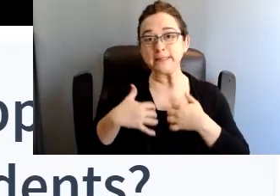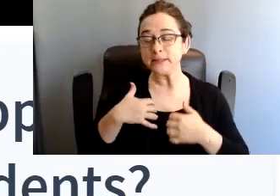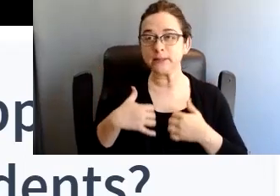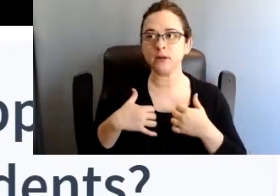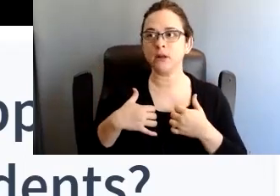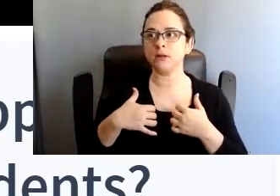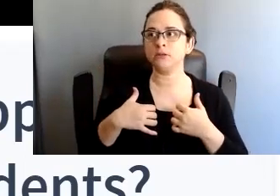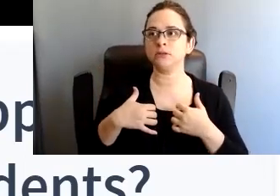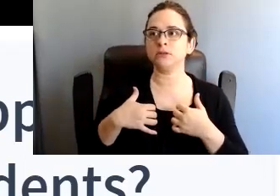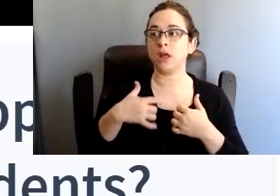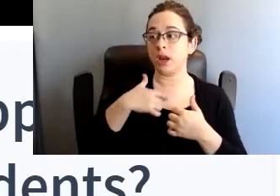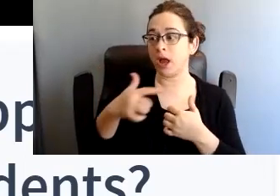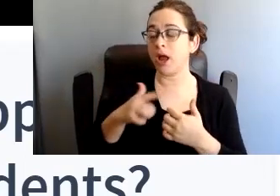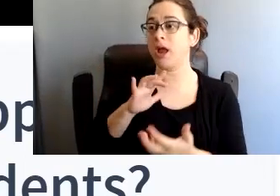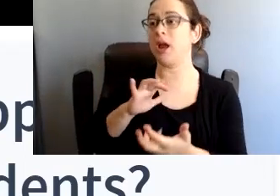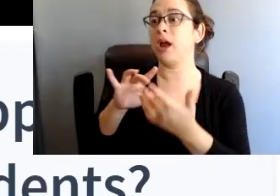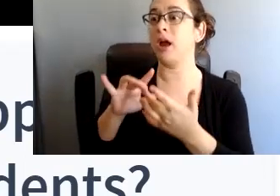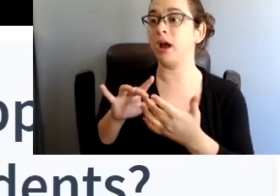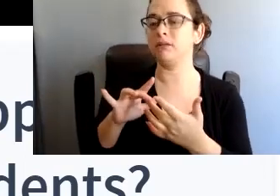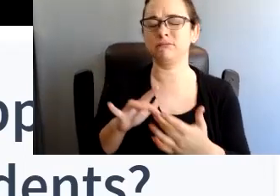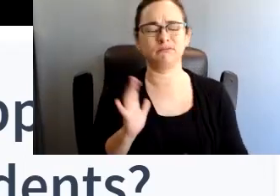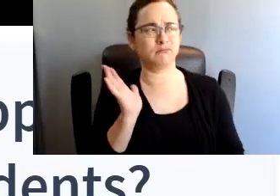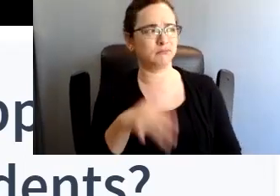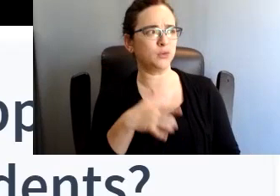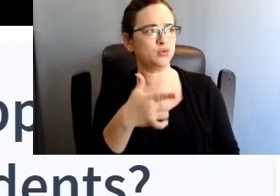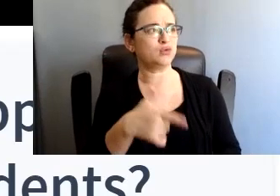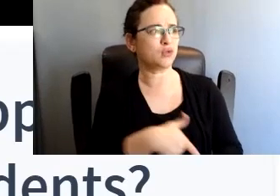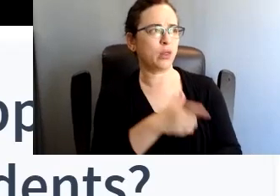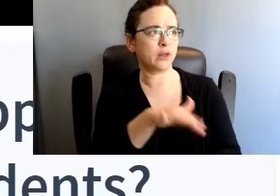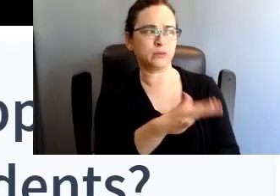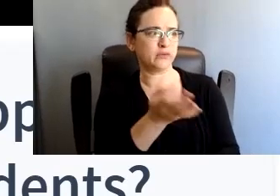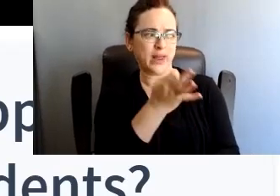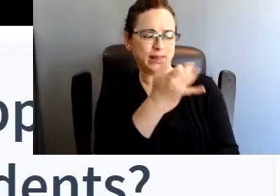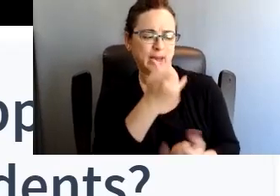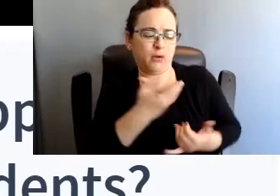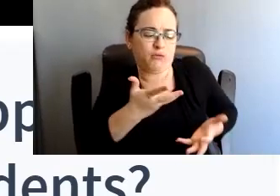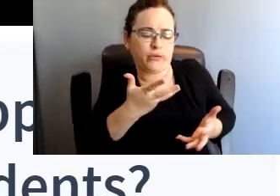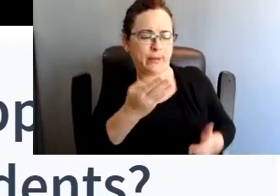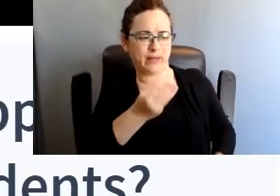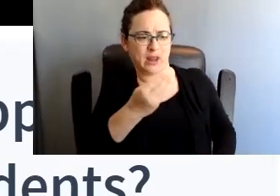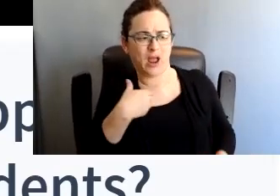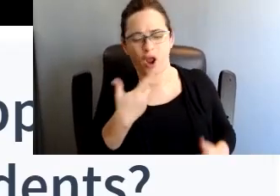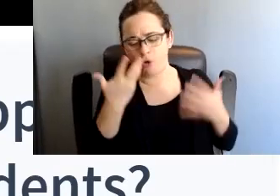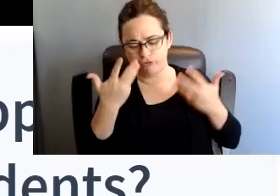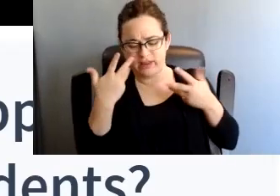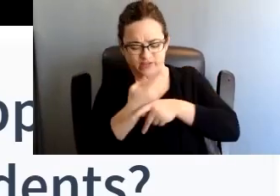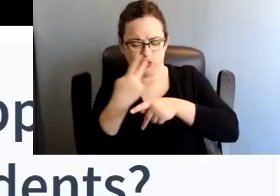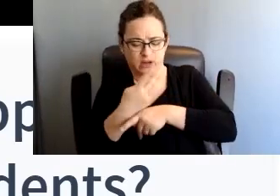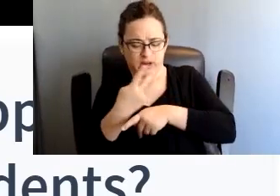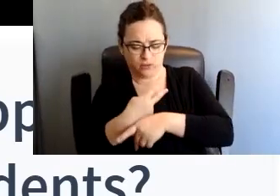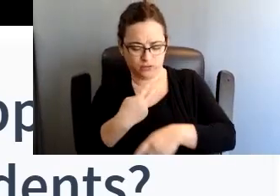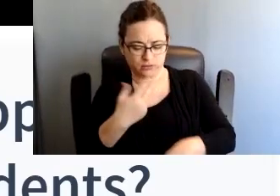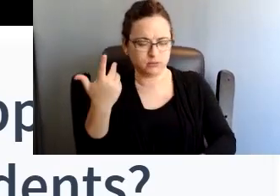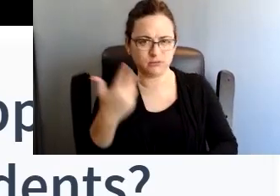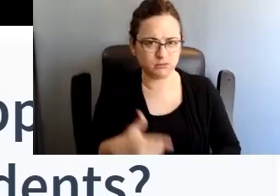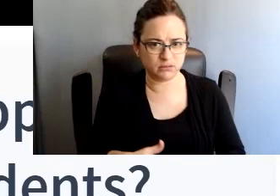to them, it's like, well, you didn't get to me fast enough. That was Friday. Right, it's Monday and I had to figure this all out by myself. I think that's a good